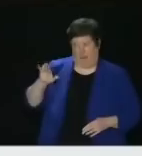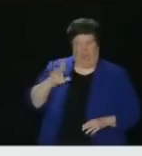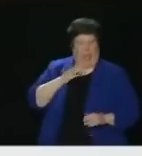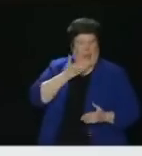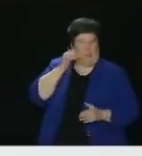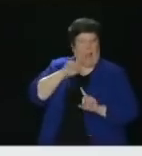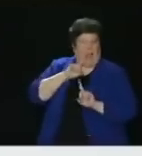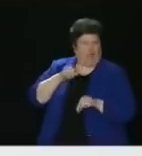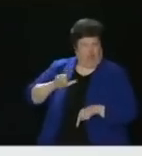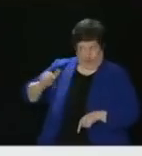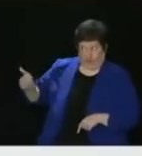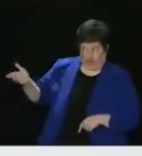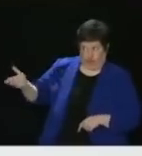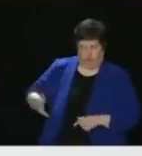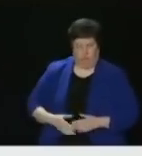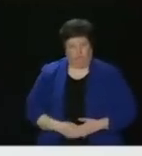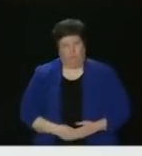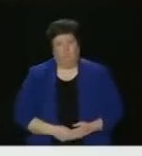Bill.